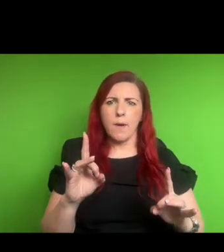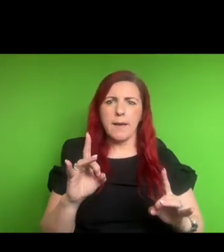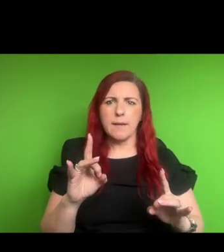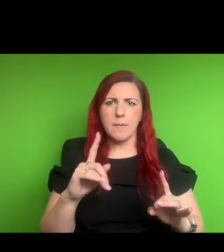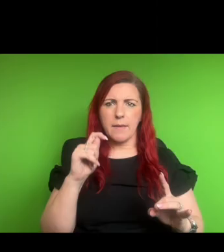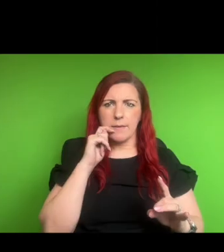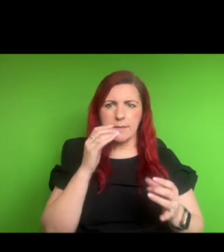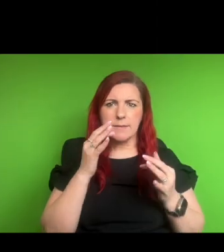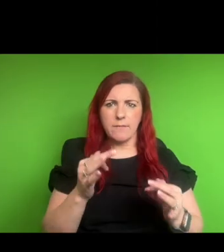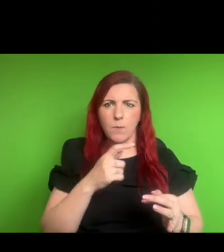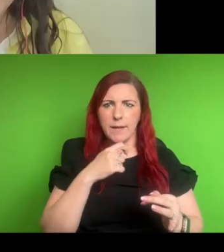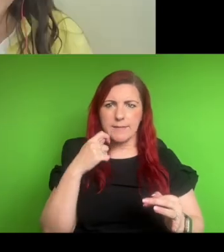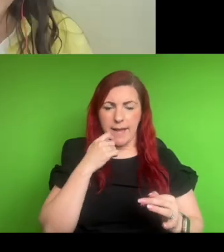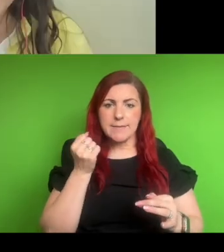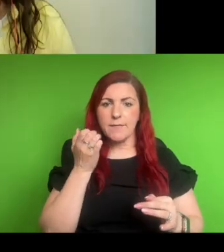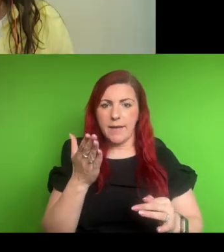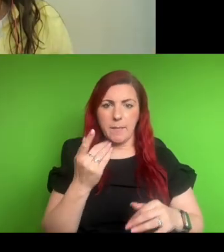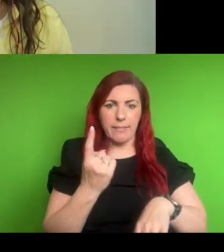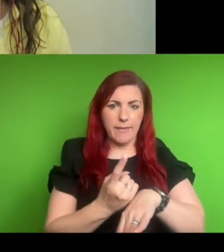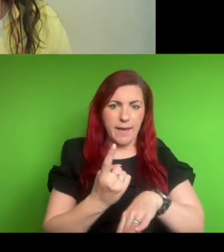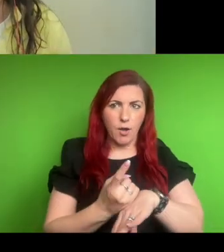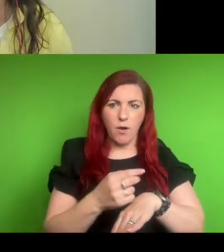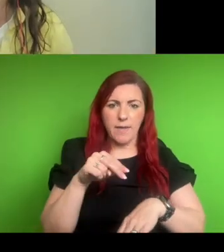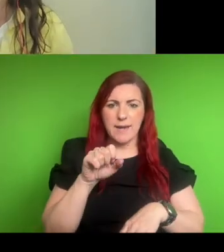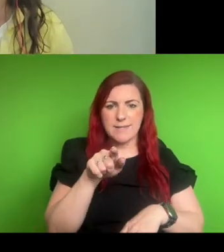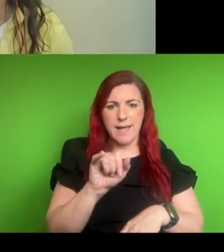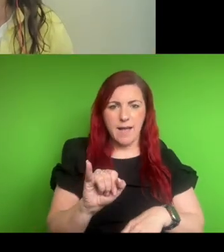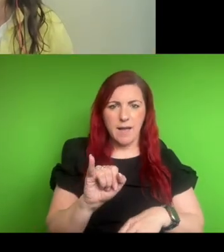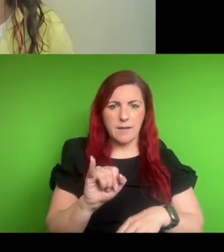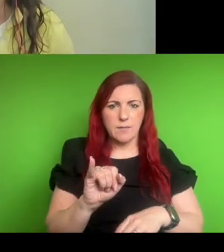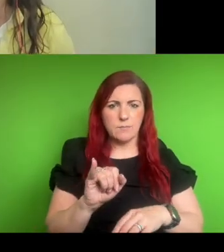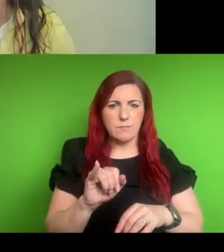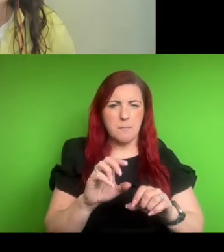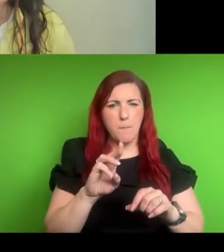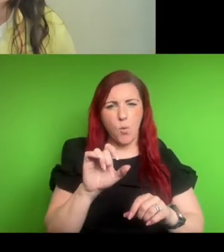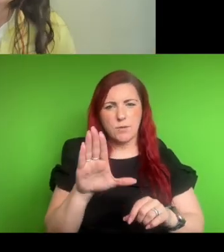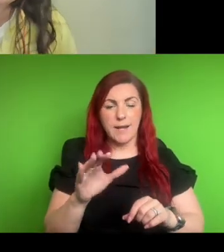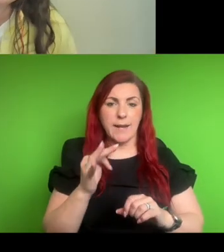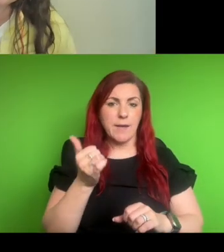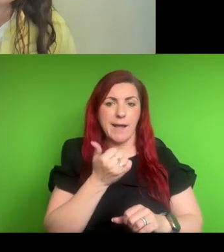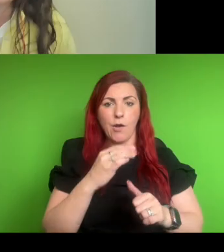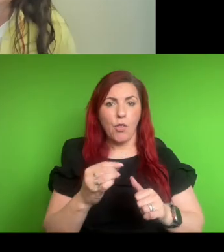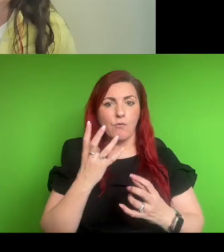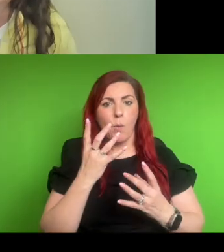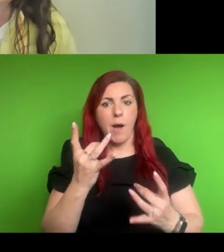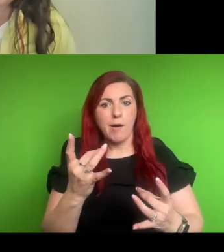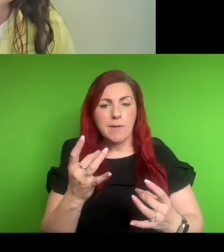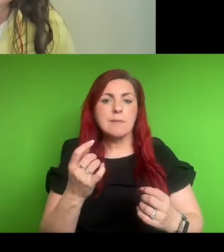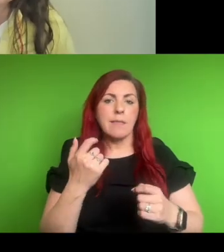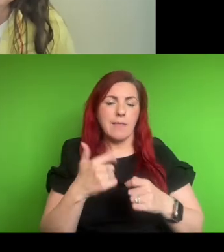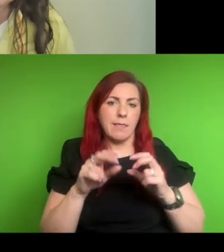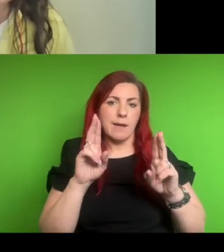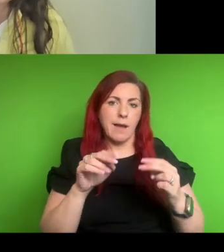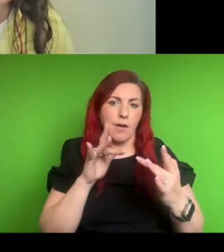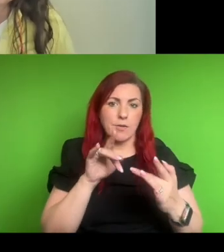that it's on the Your Standard Your Say portal, and if there are any other requirements that you need, if it's not accessible to you, you can reach